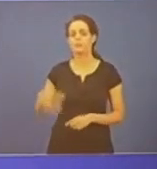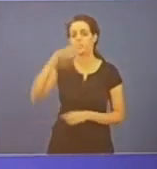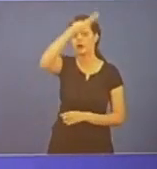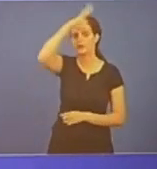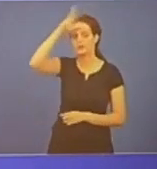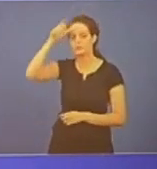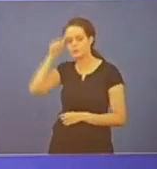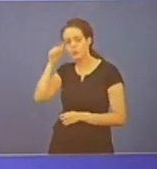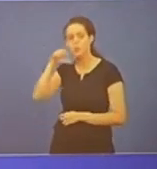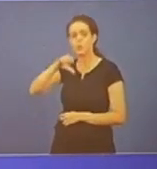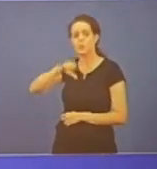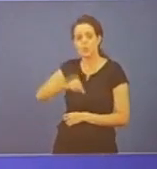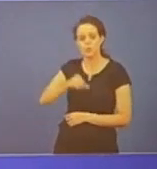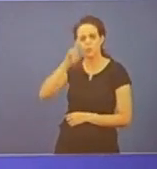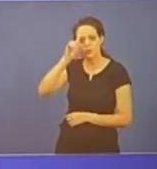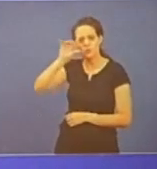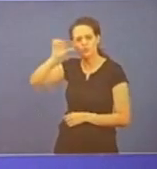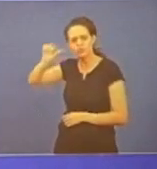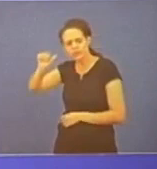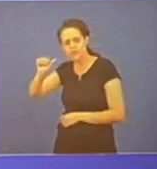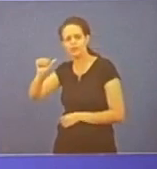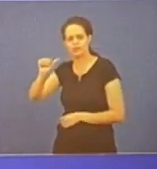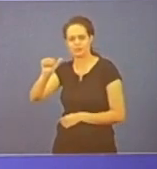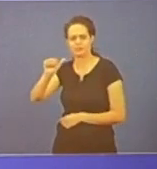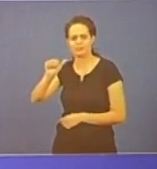the Amazon mission,